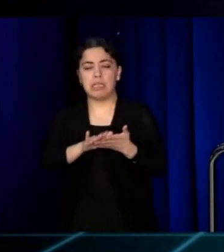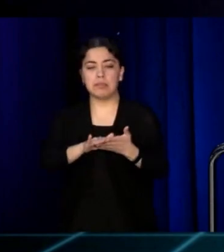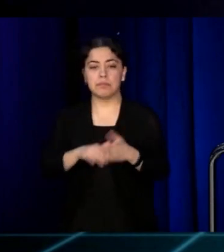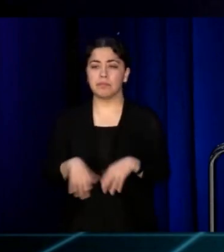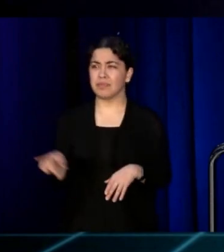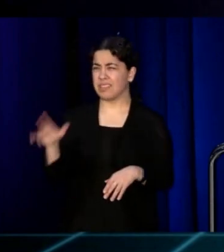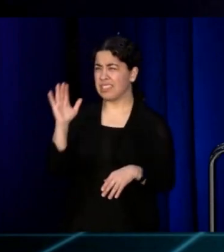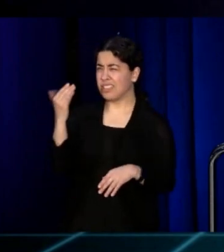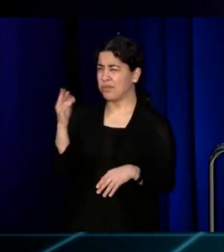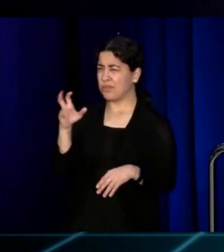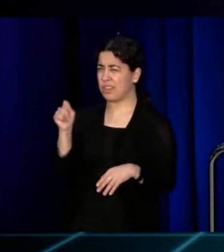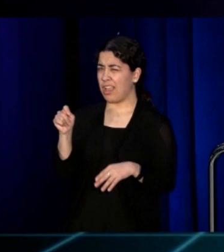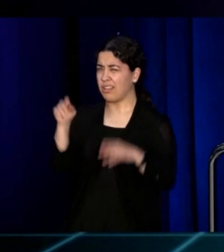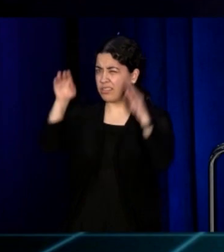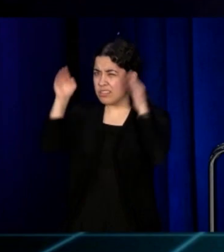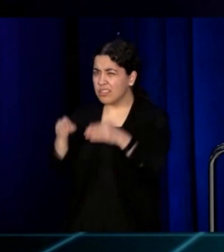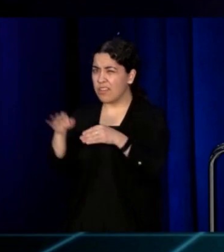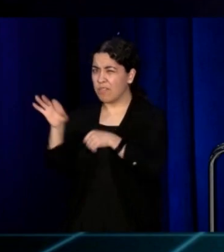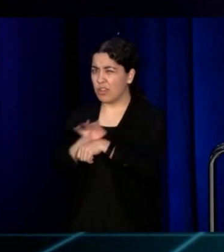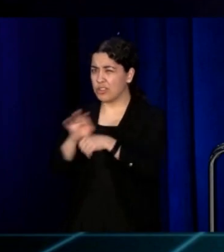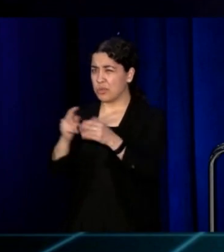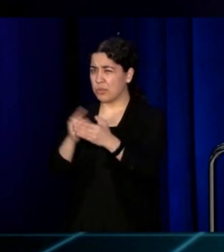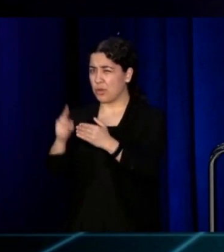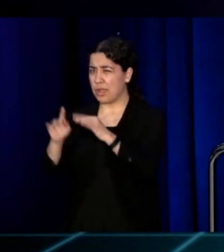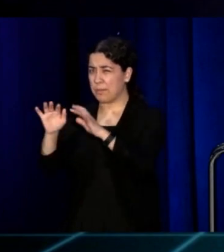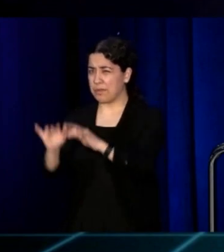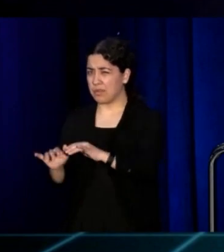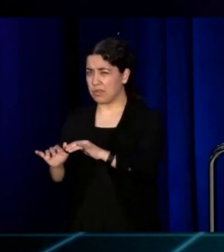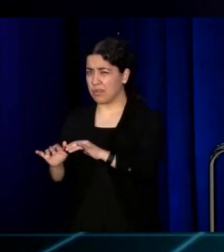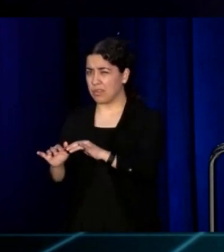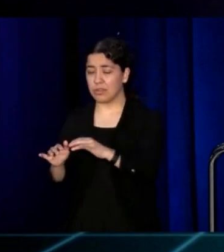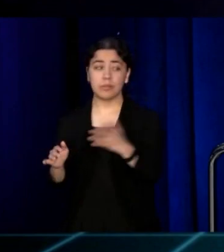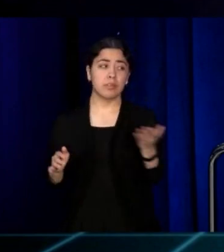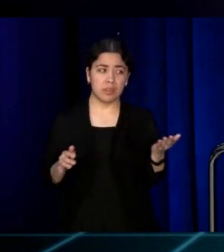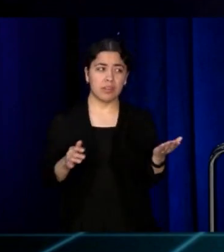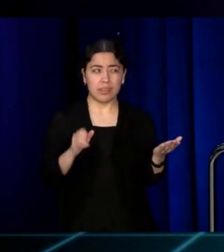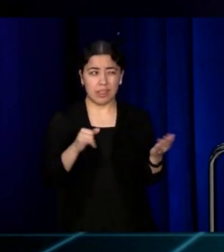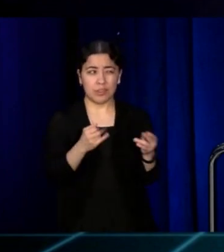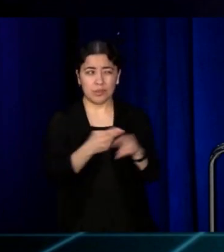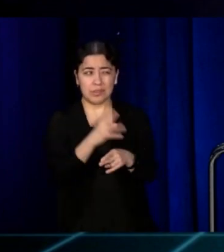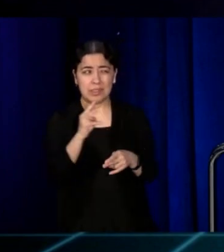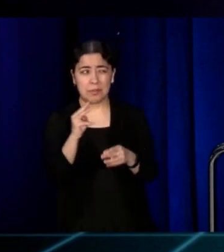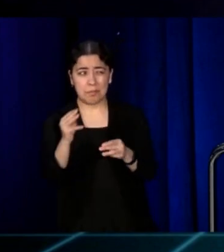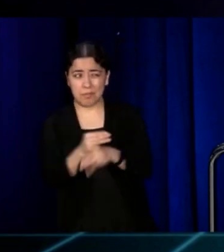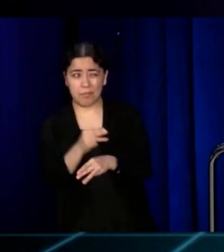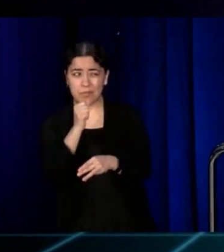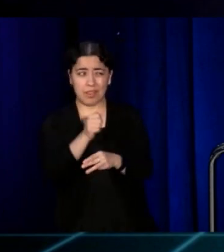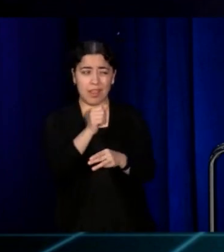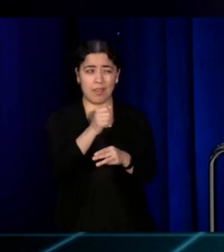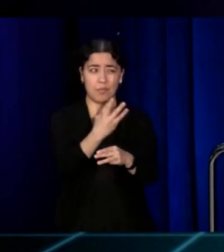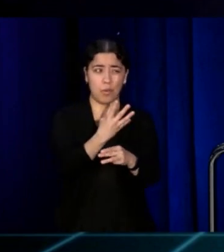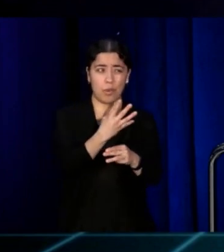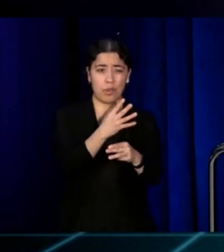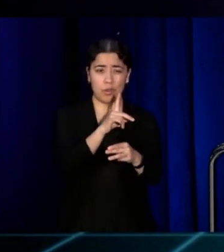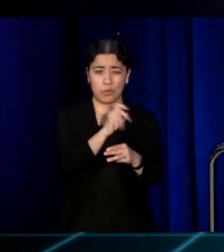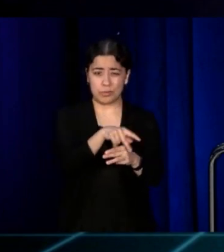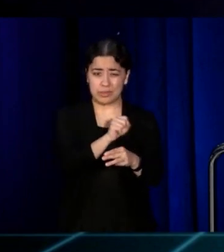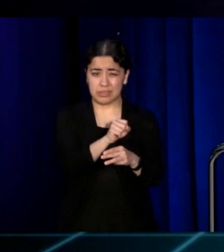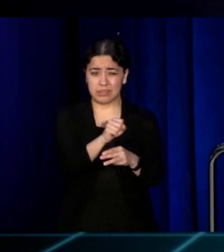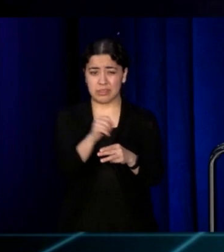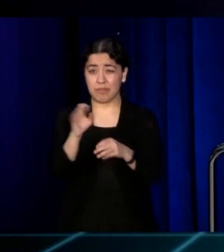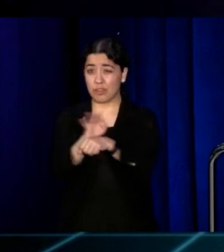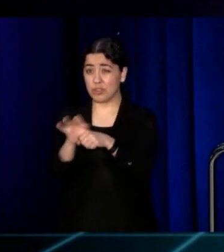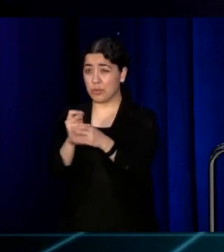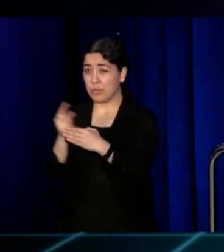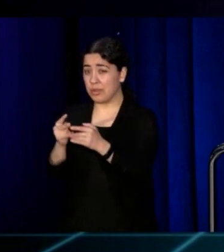like React is all about functional programming then. Yeah, you know, now that you're using map instead of for loops, but by functional programming, if you mean